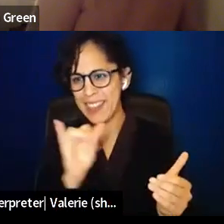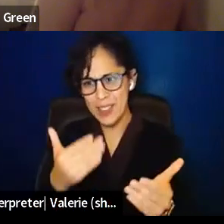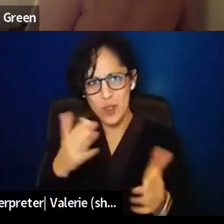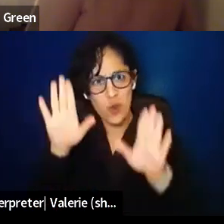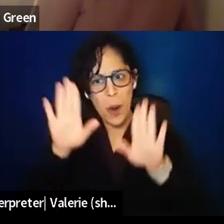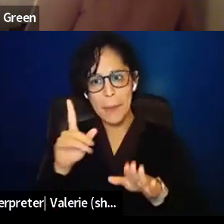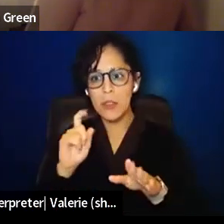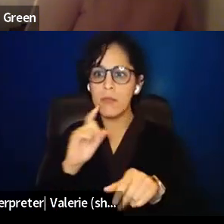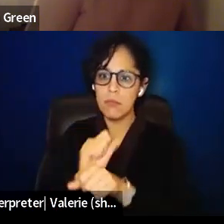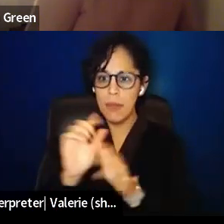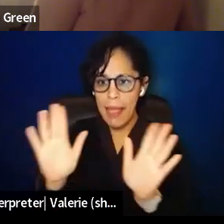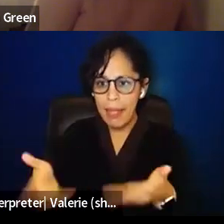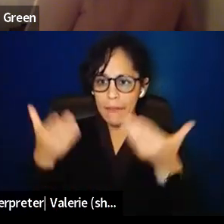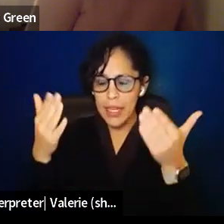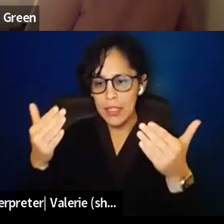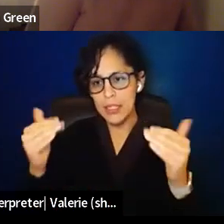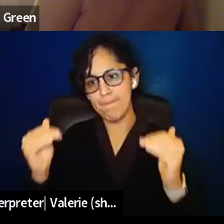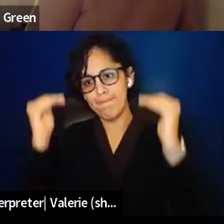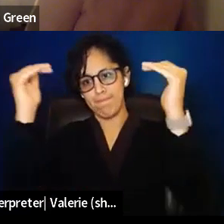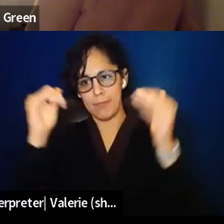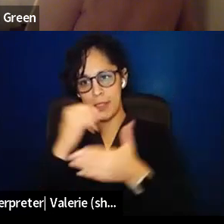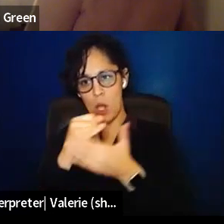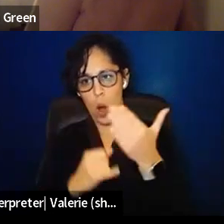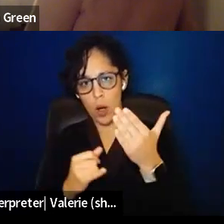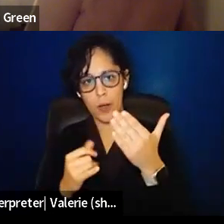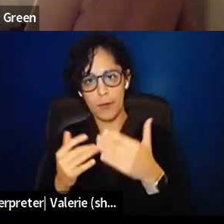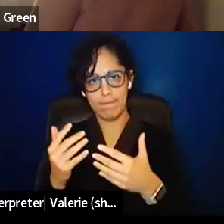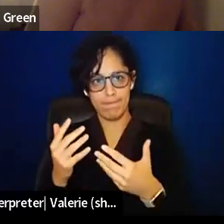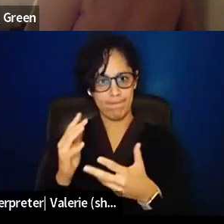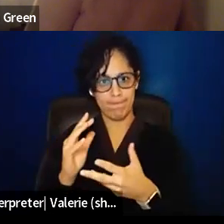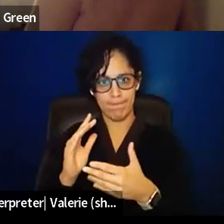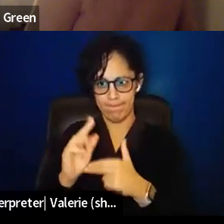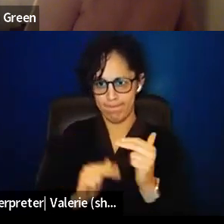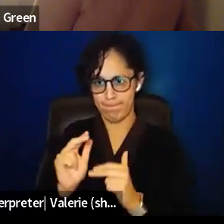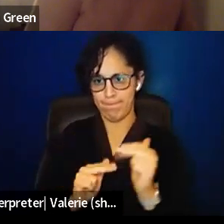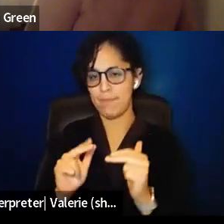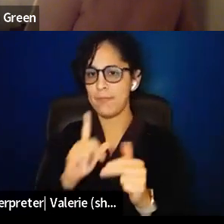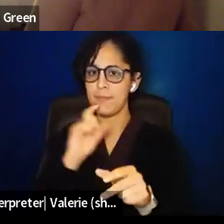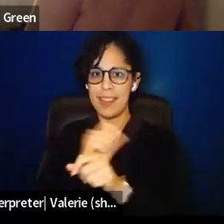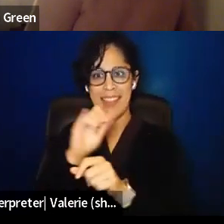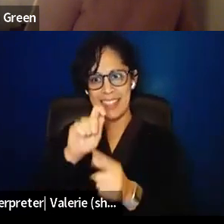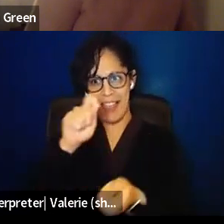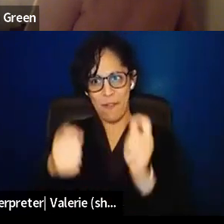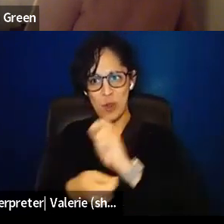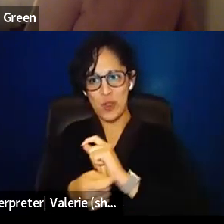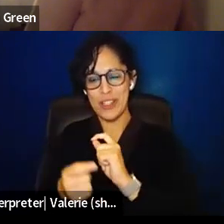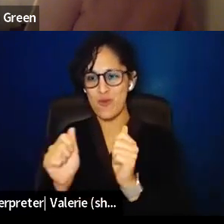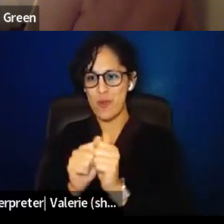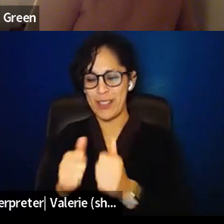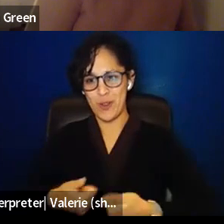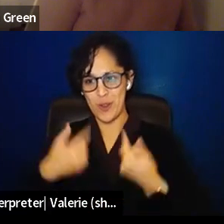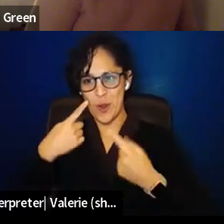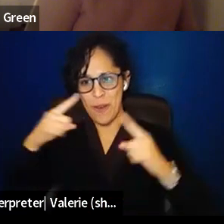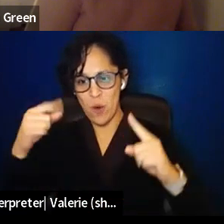the art form. And also I think like all evolution ensures its survival. Whereas for the past 50 years, we've been kind of seeing